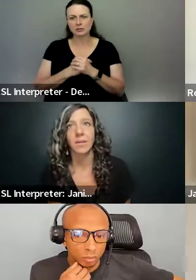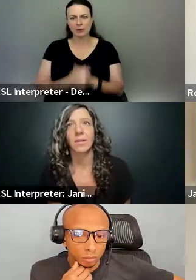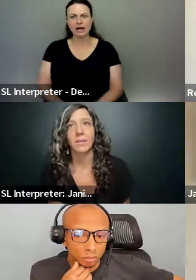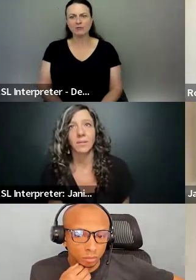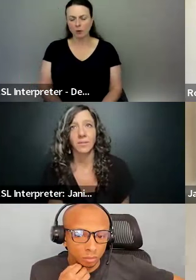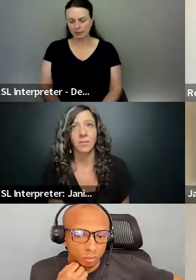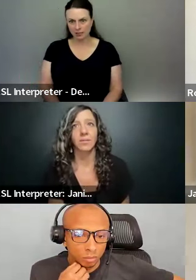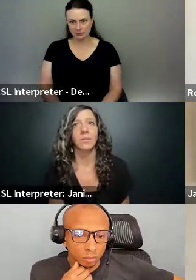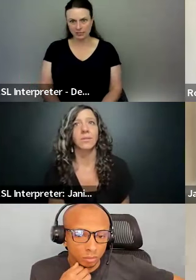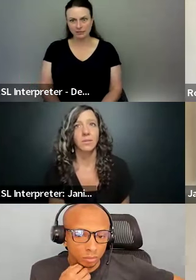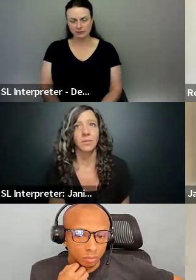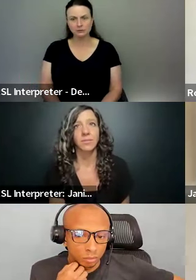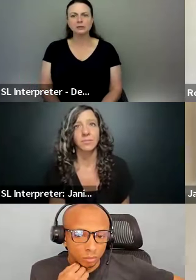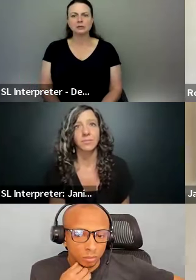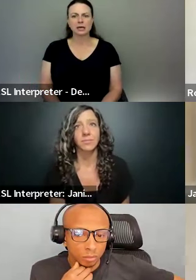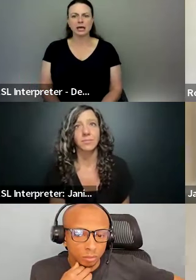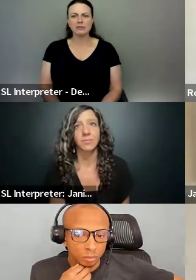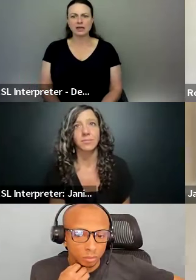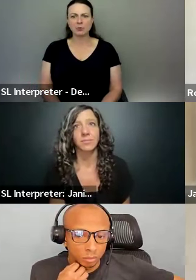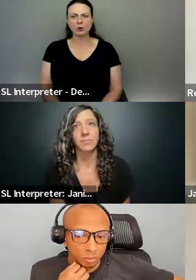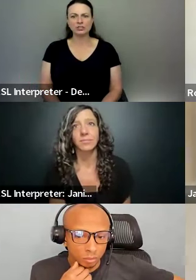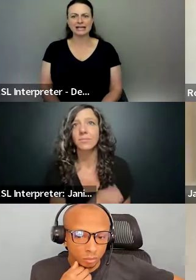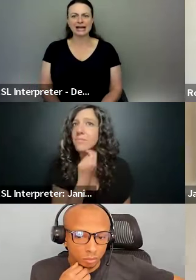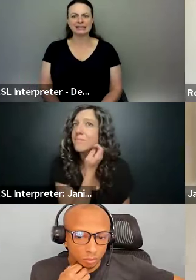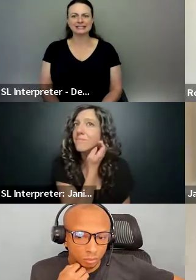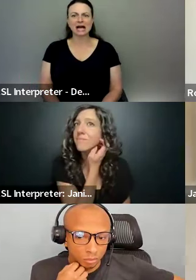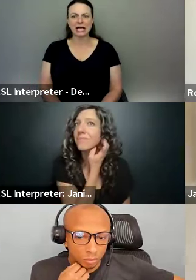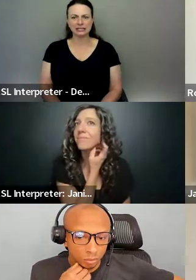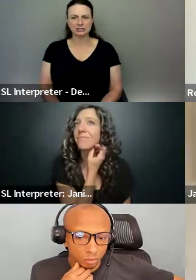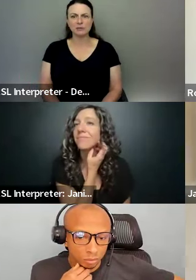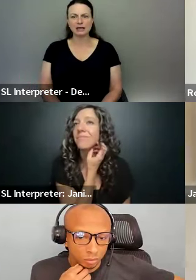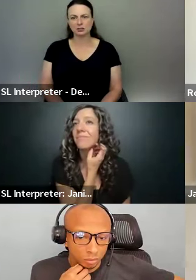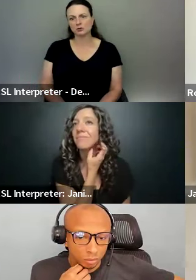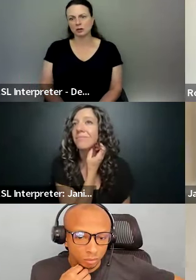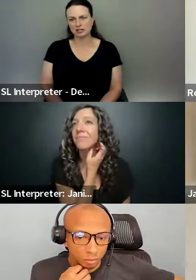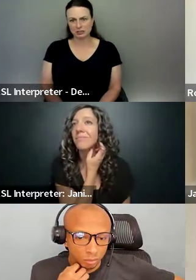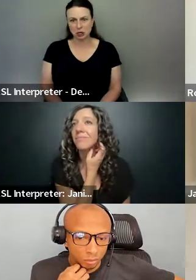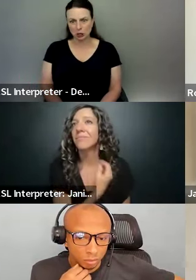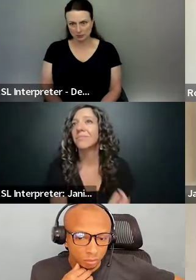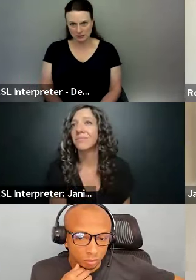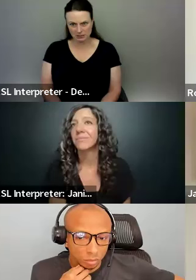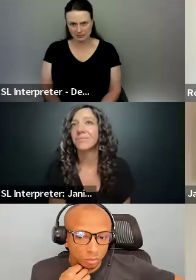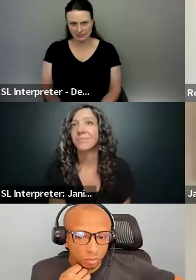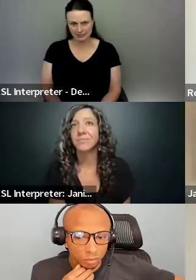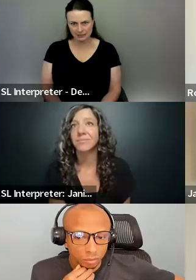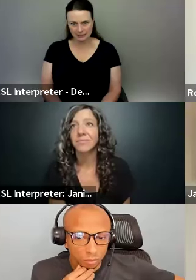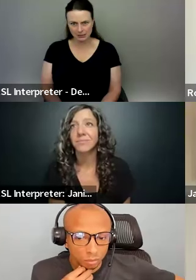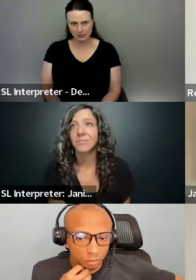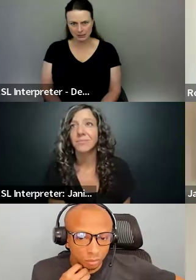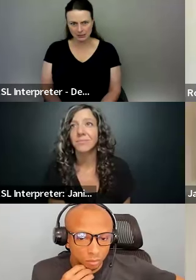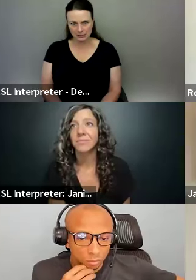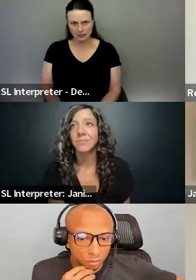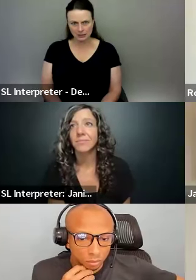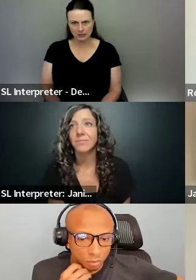Okay, so yeah, we have one glossary, and then we're just adding signs to match those glossary terms. Does that make sense?